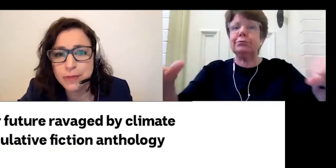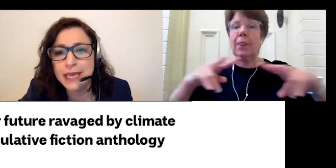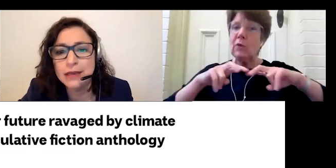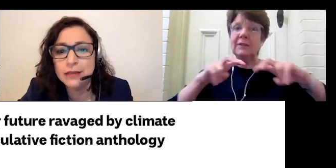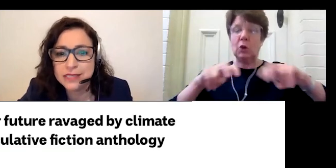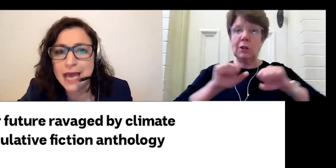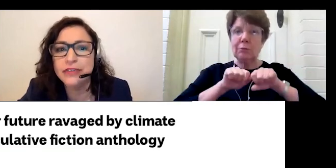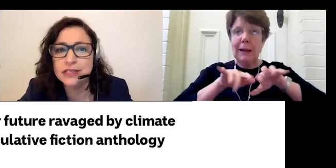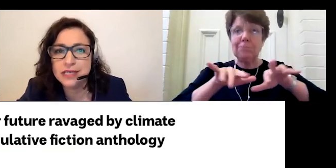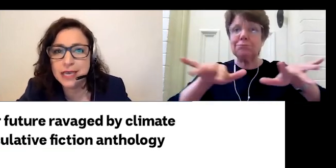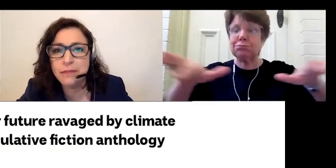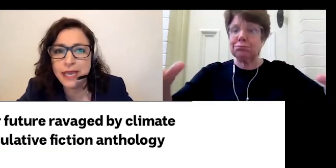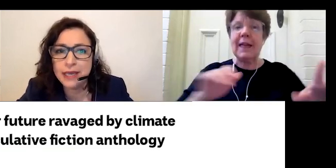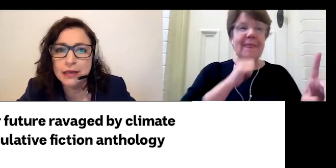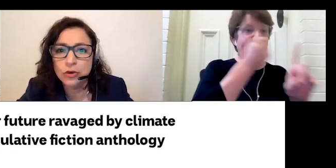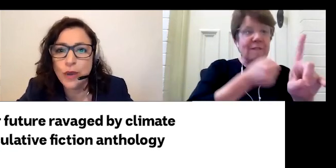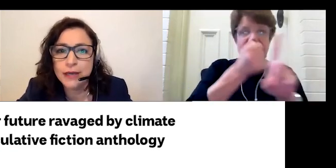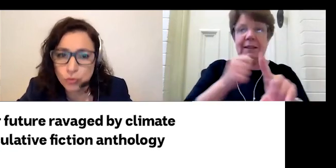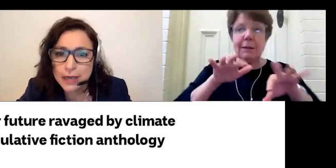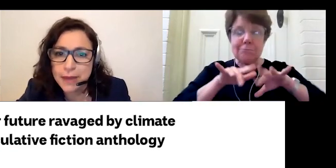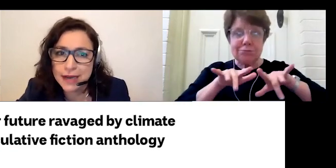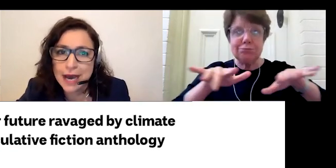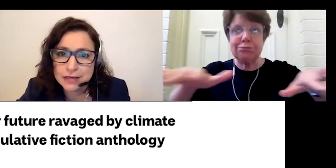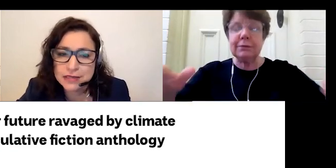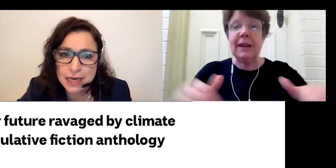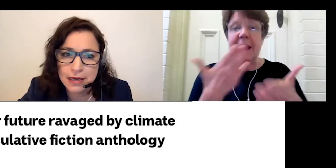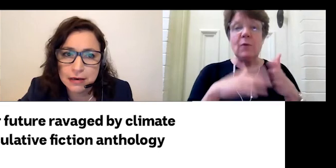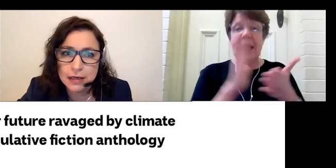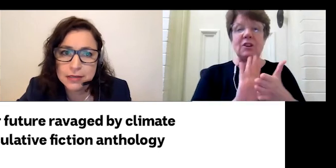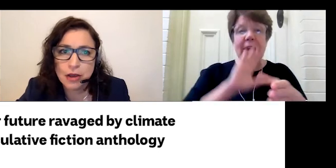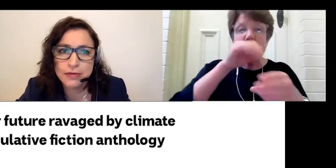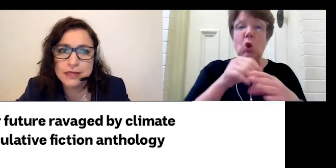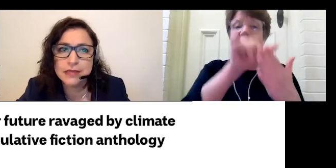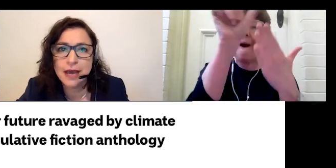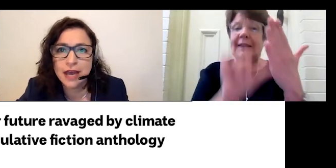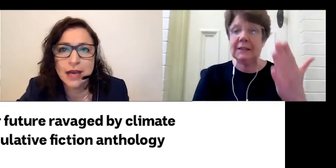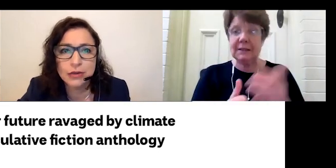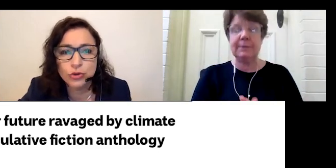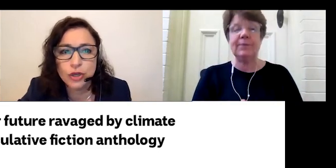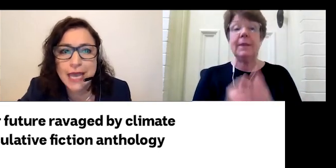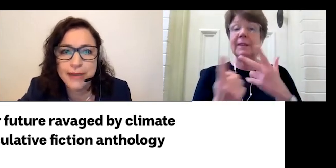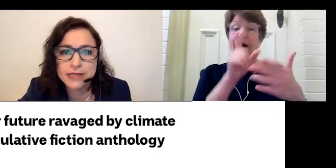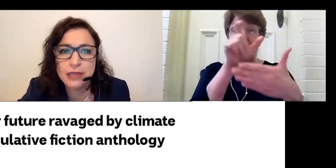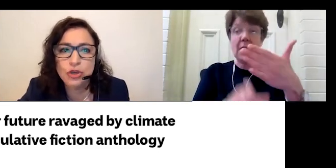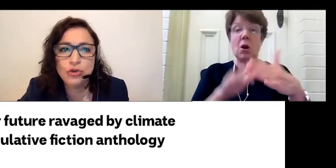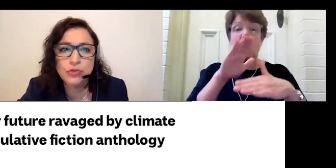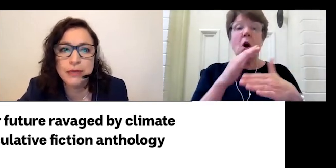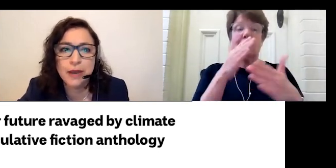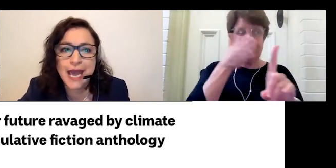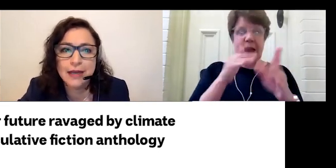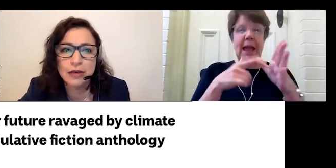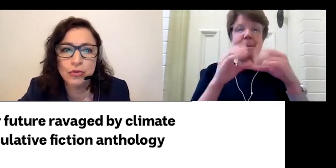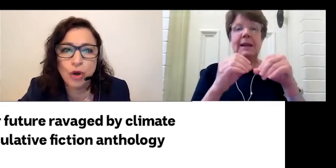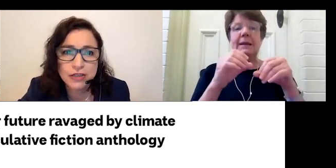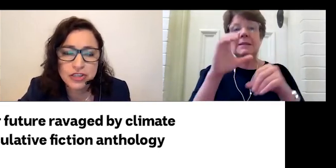has been, this advocacy can be when we embed artists in. So this is another article on ABC News written